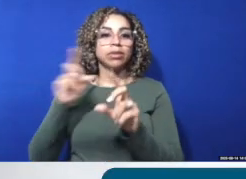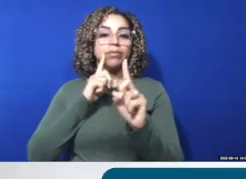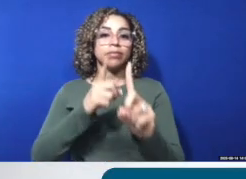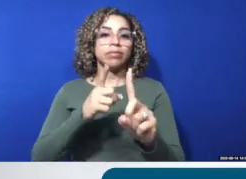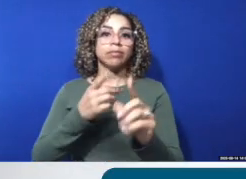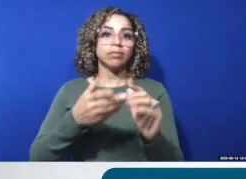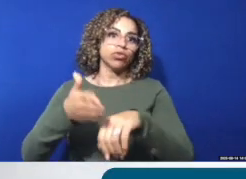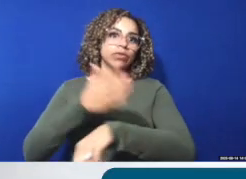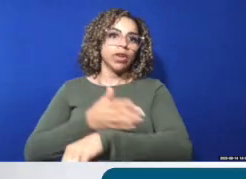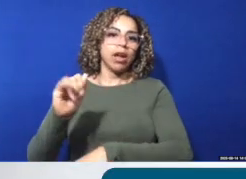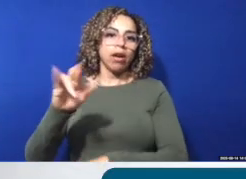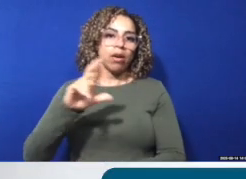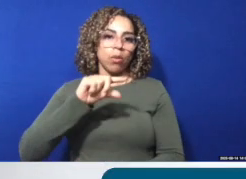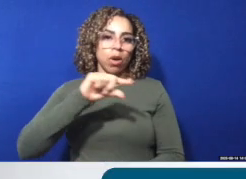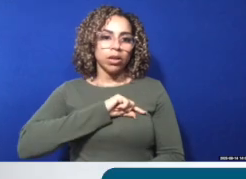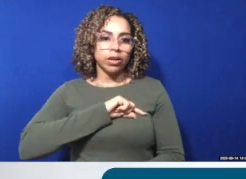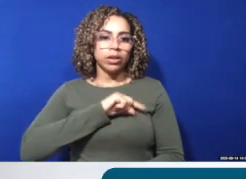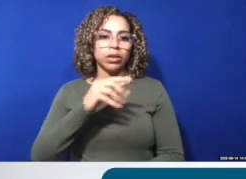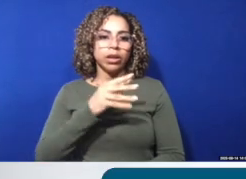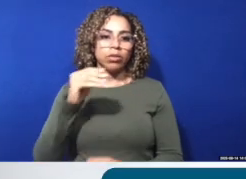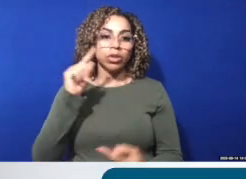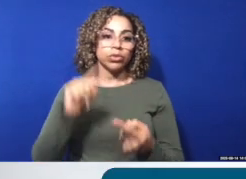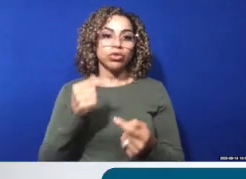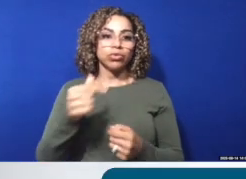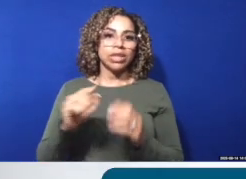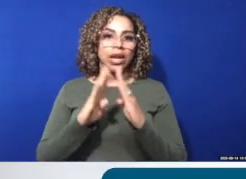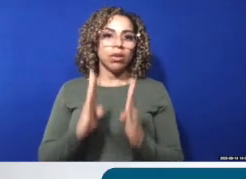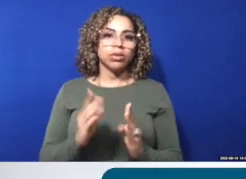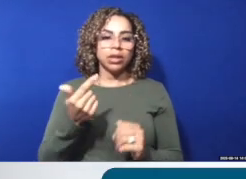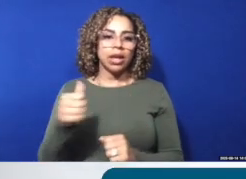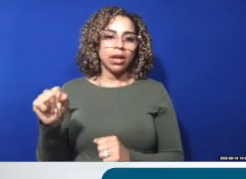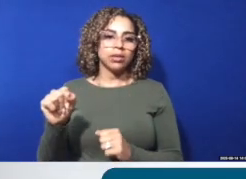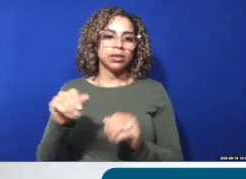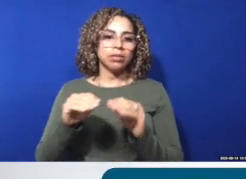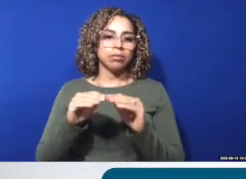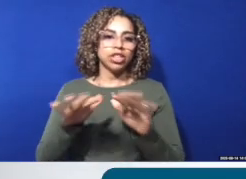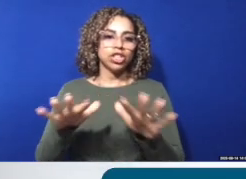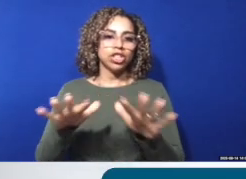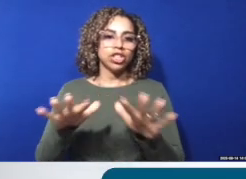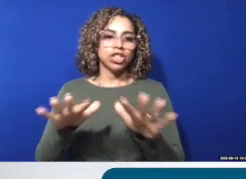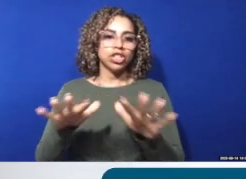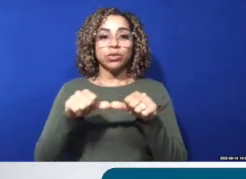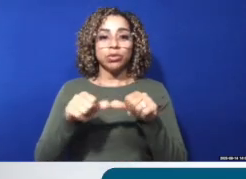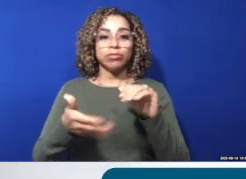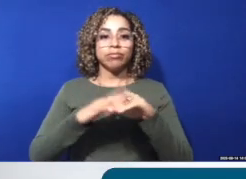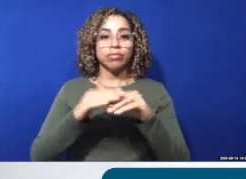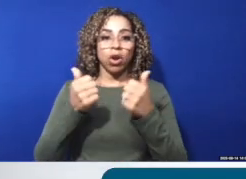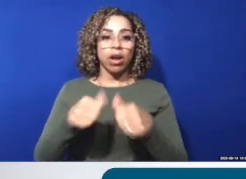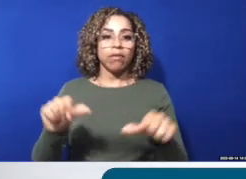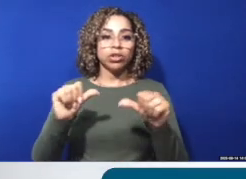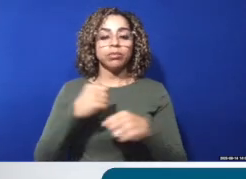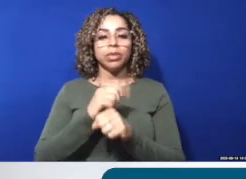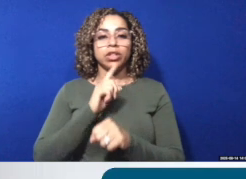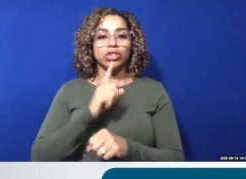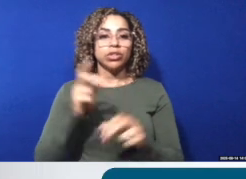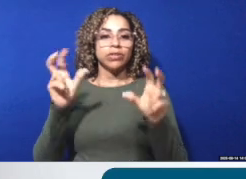emissions. To continue to build on efforts to ensure investments support our equity goals, strategically focus on priority populations